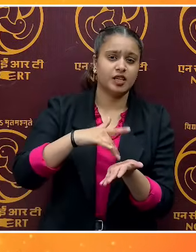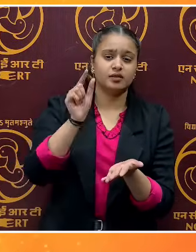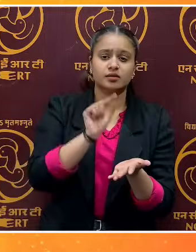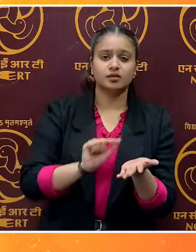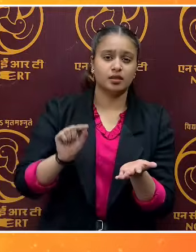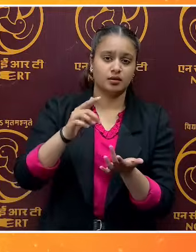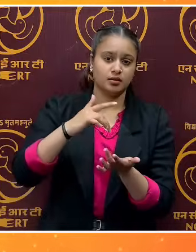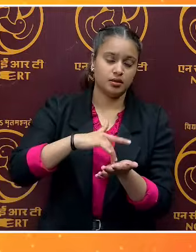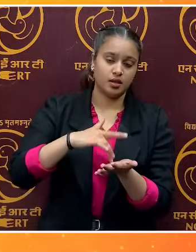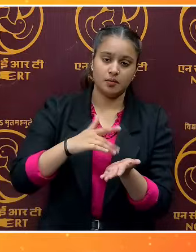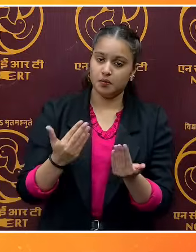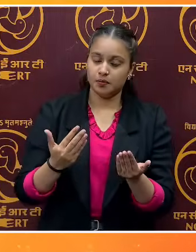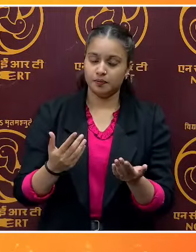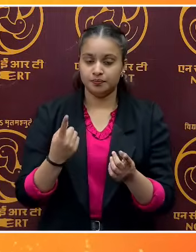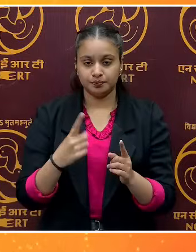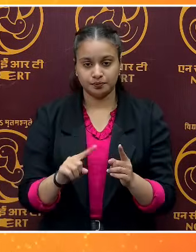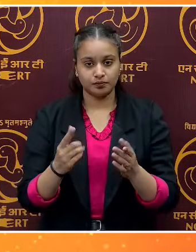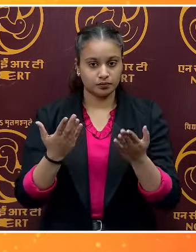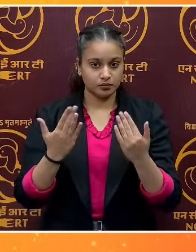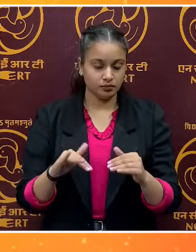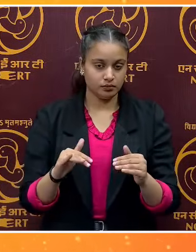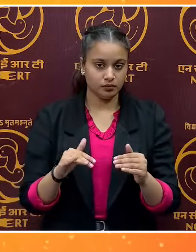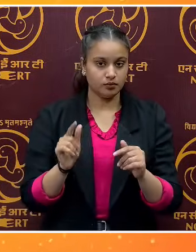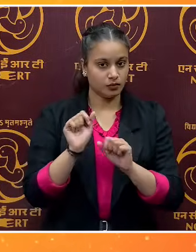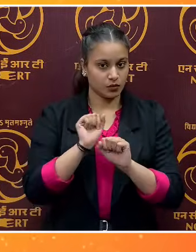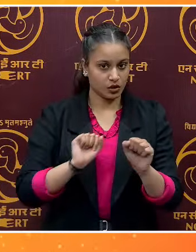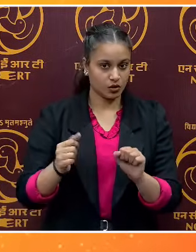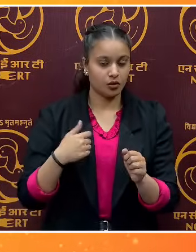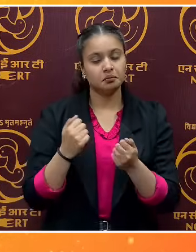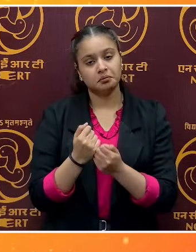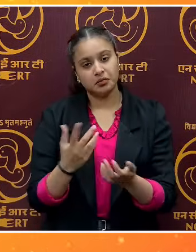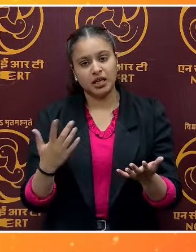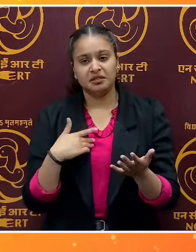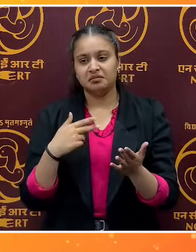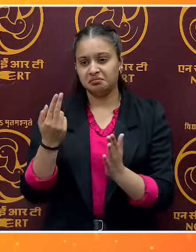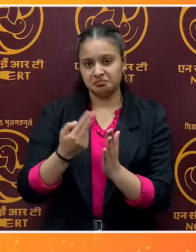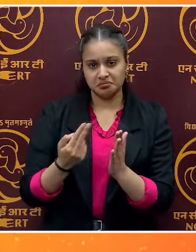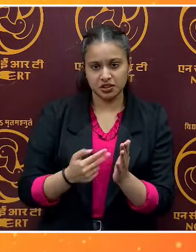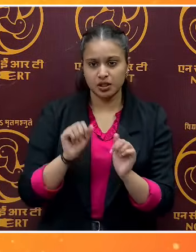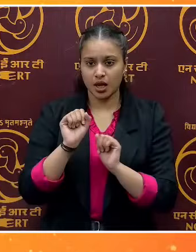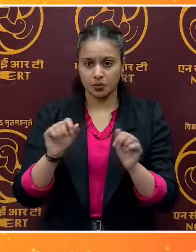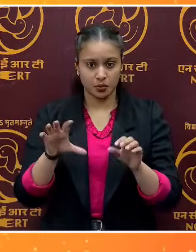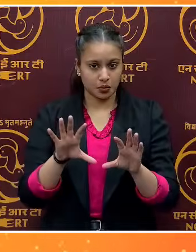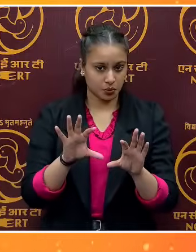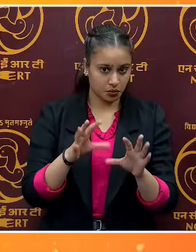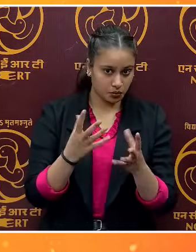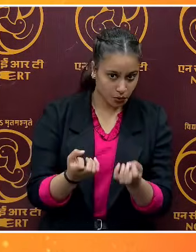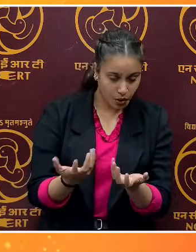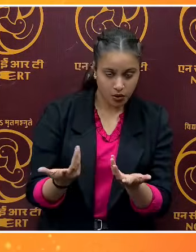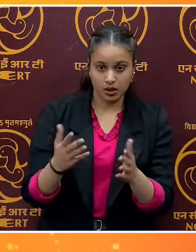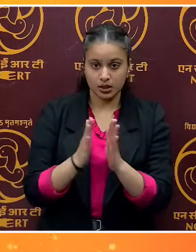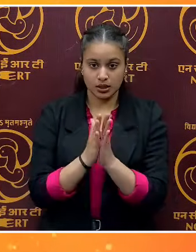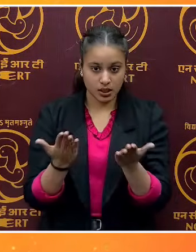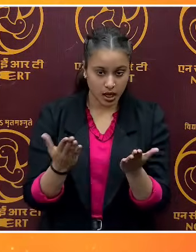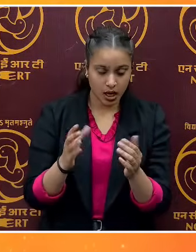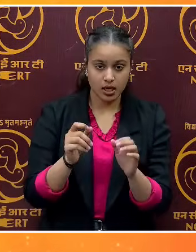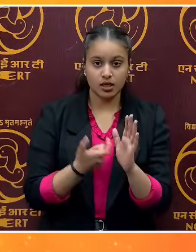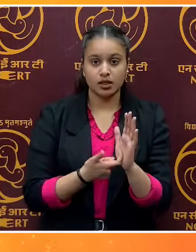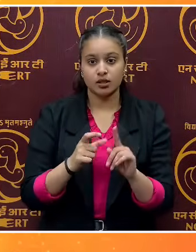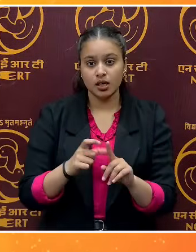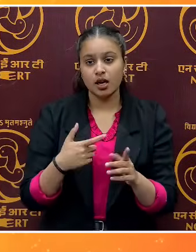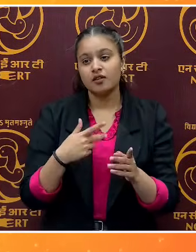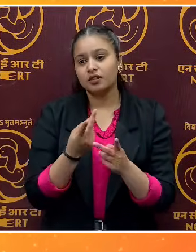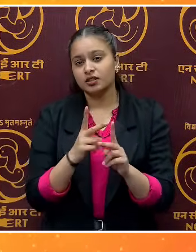circle also, right. So, you can make many designs of your choice. You can make cards like you had done